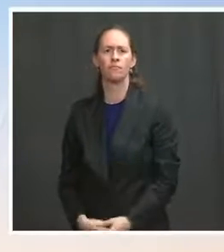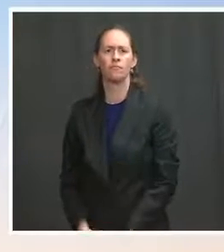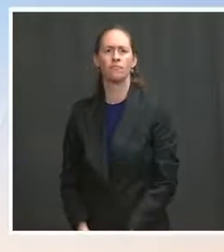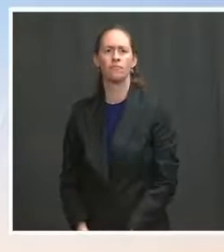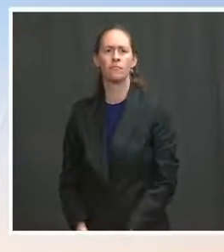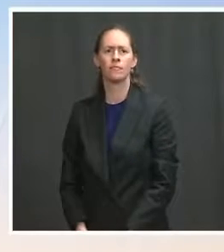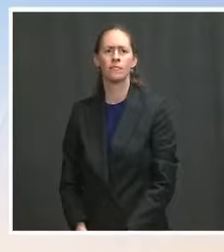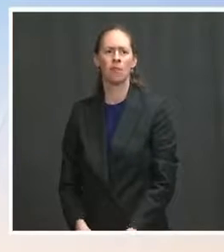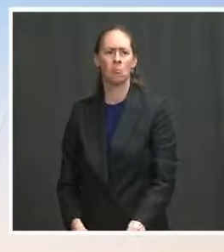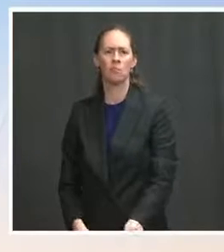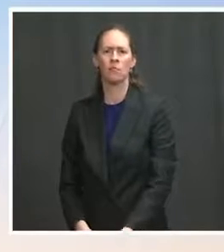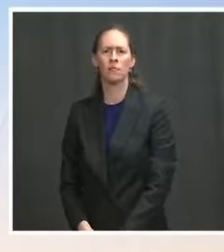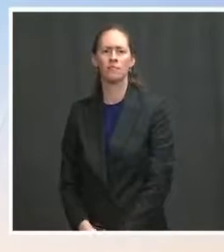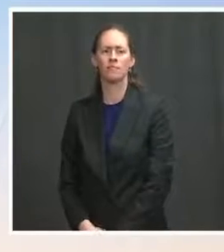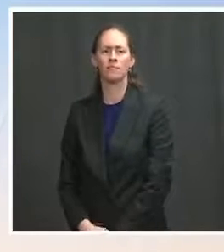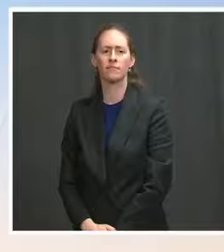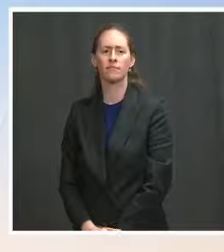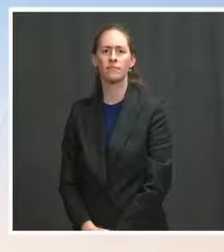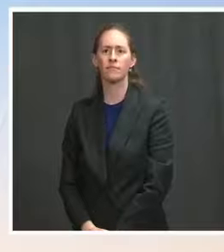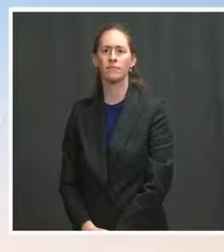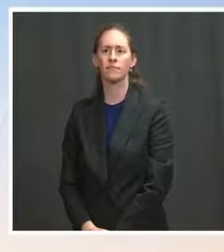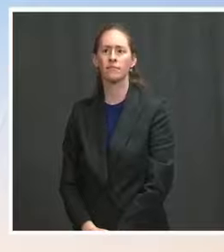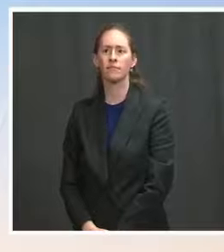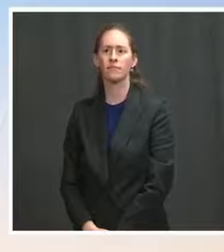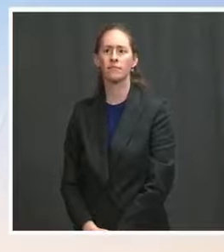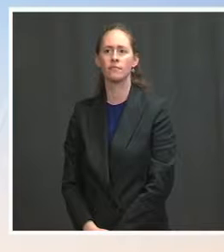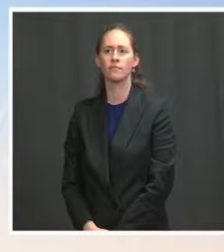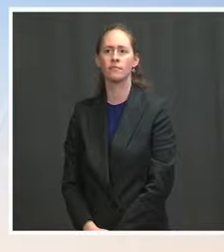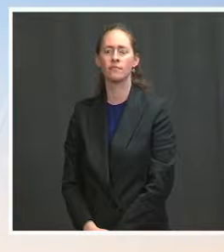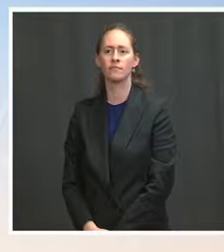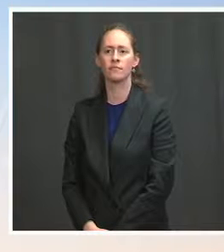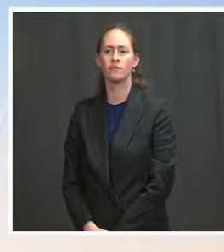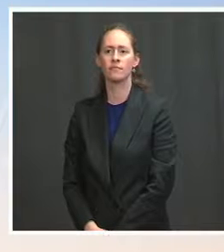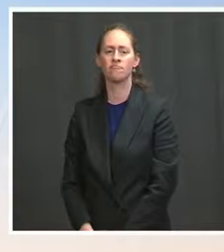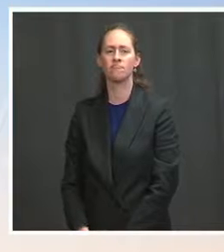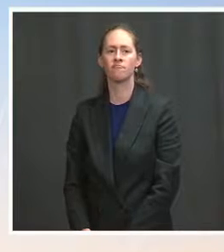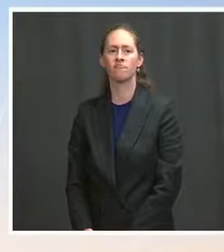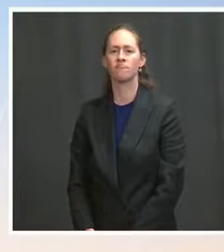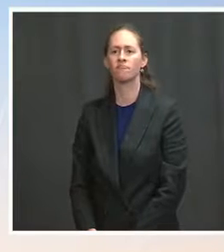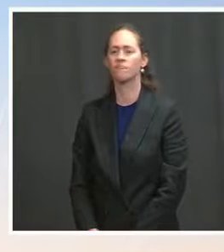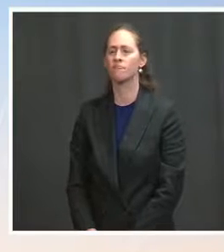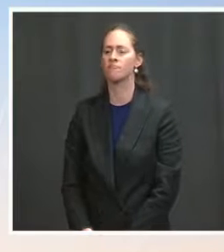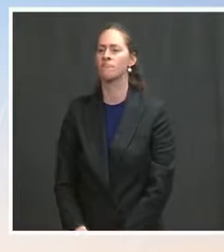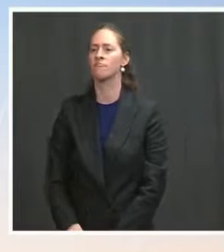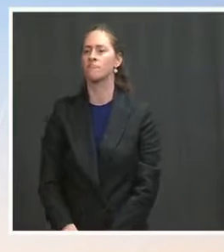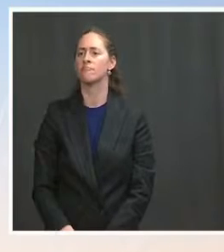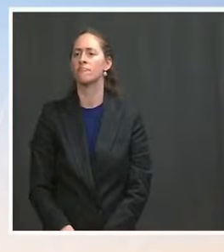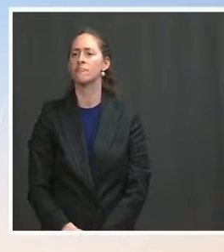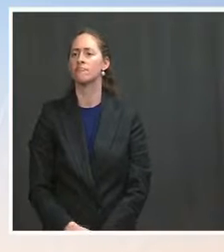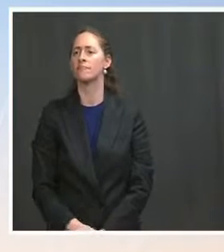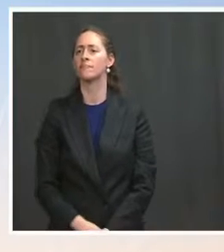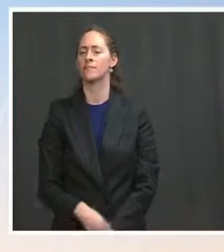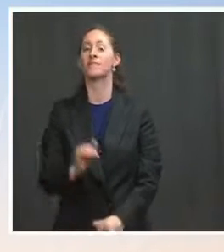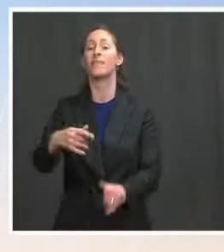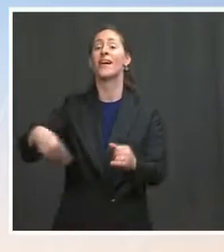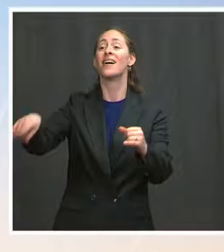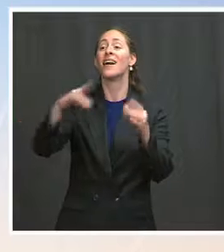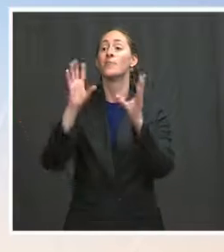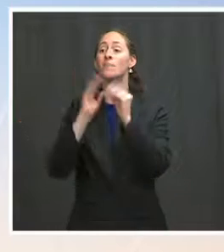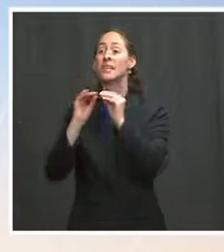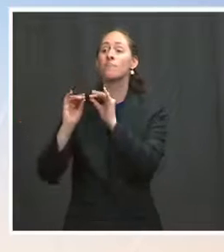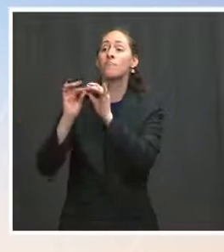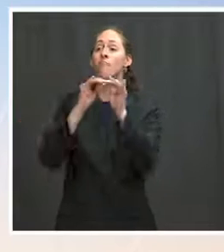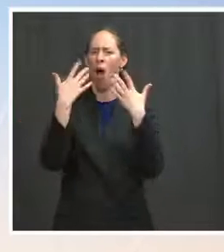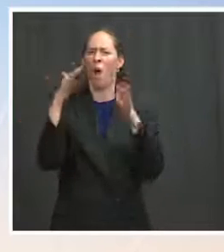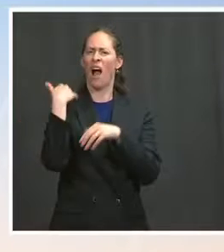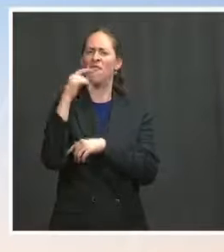months back to regulate them. Is there anything you can tell me about that? You know, we provided a readout of the meeting and what the focus of the meeting which was to provide